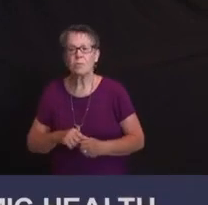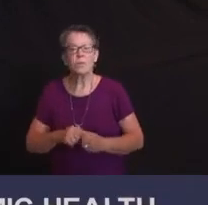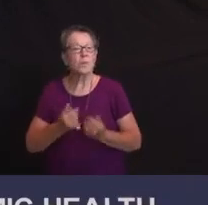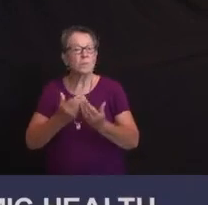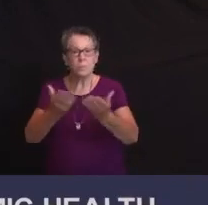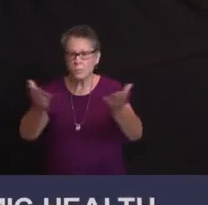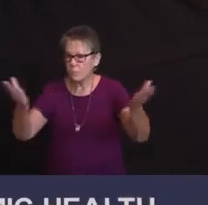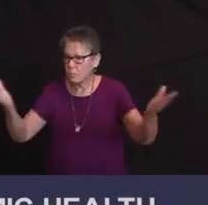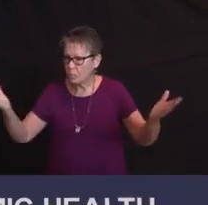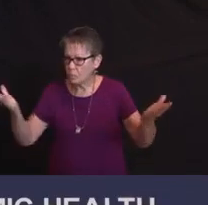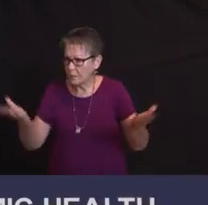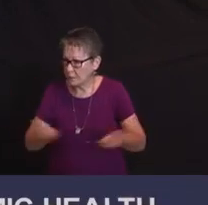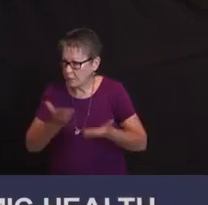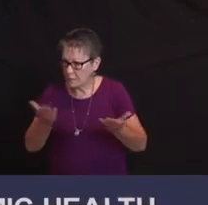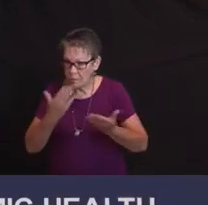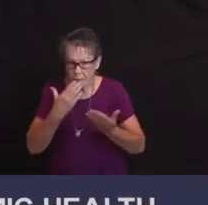team.